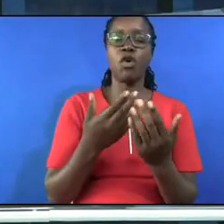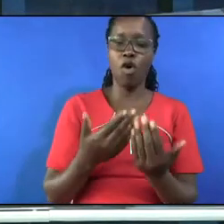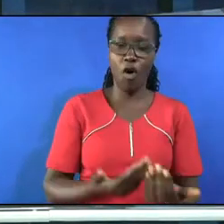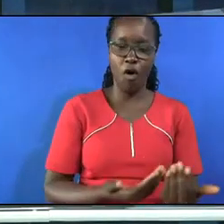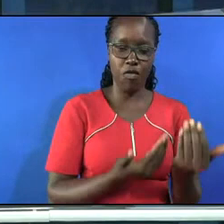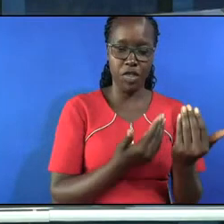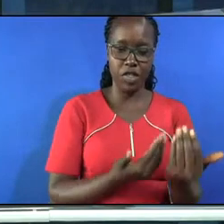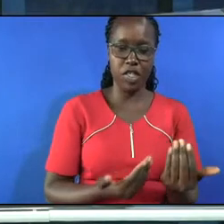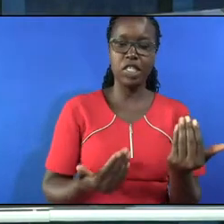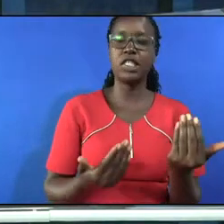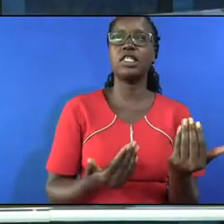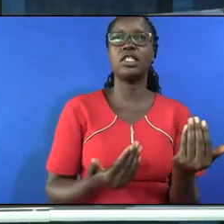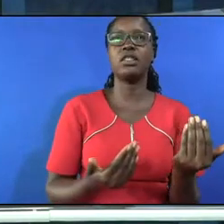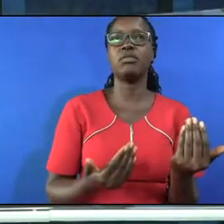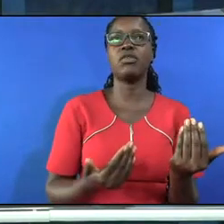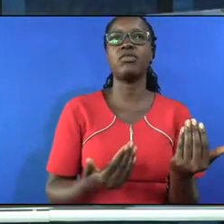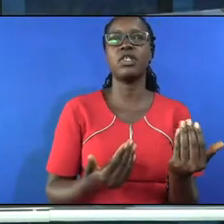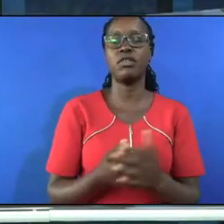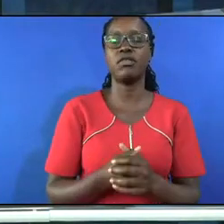Louder.